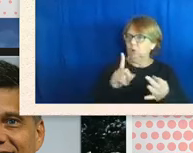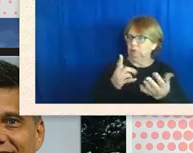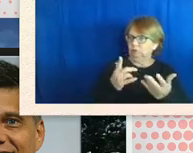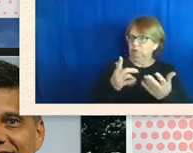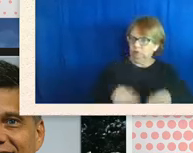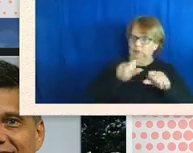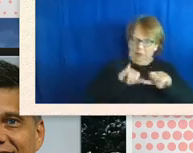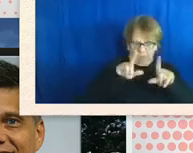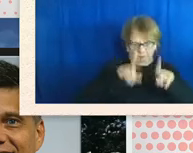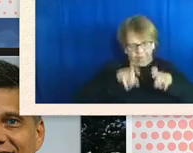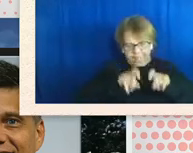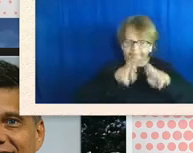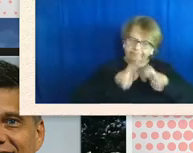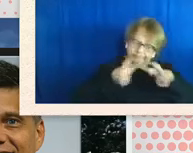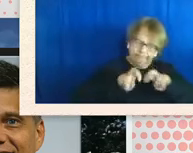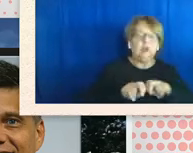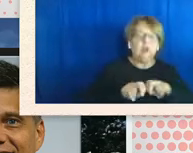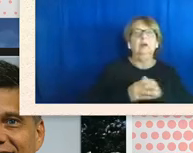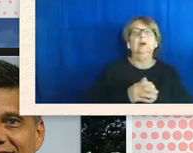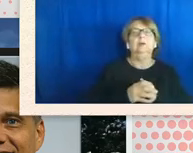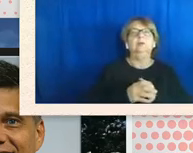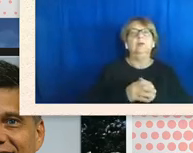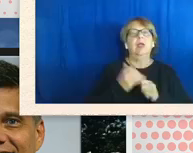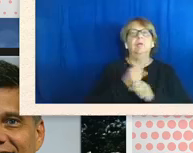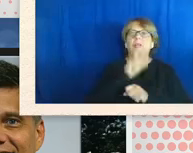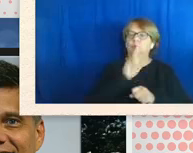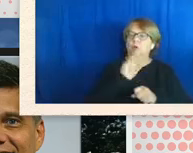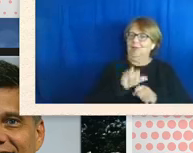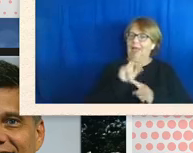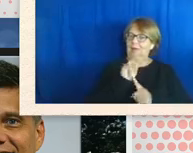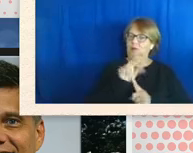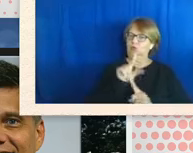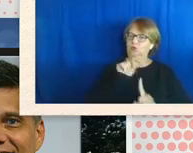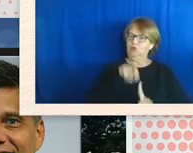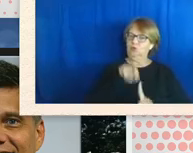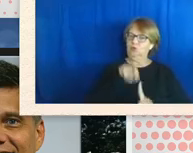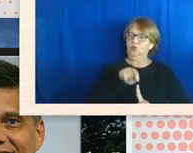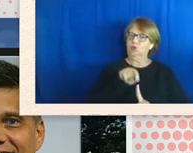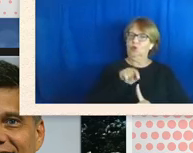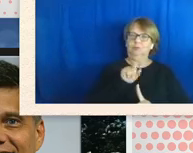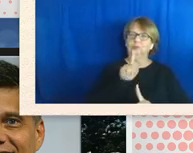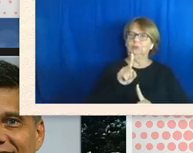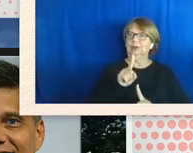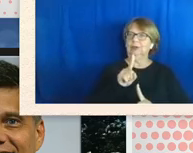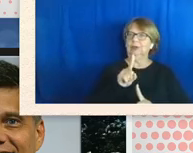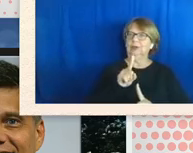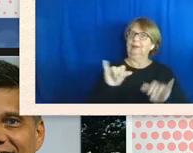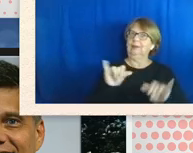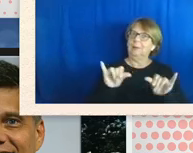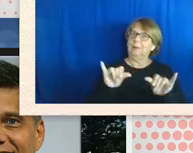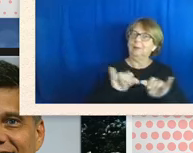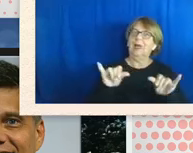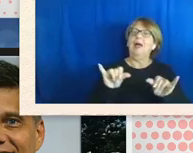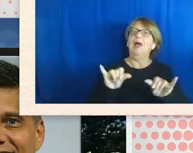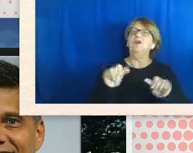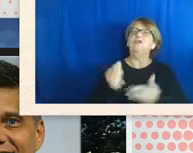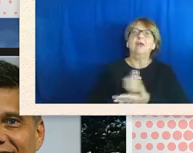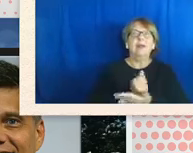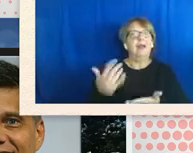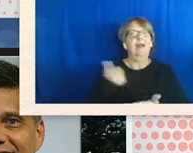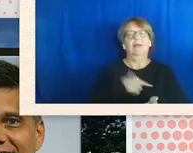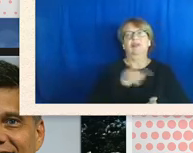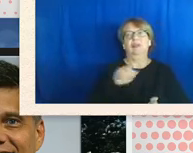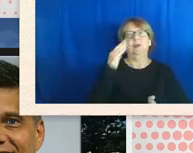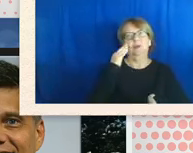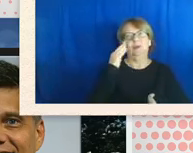to ensure that the tool is really measuring everything we need to know about